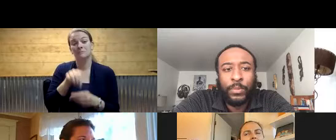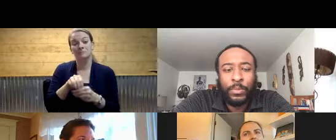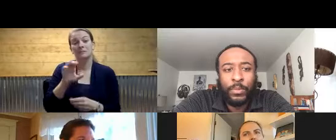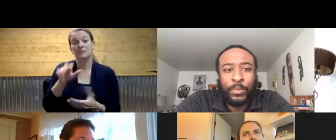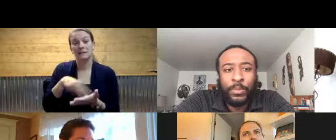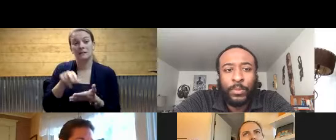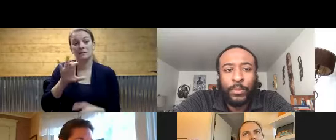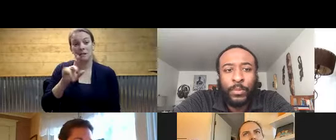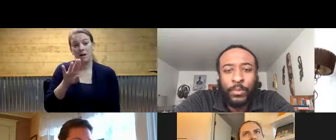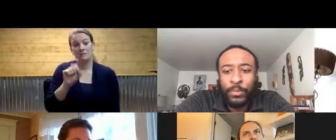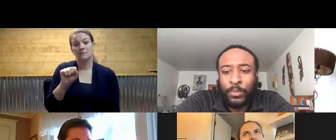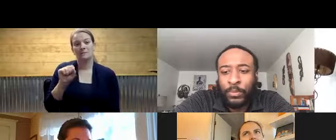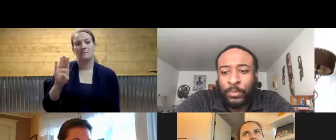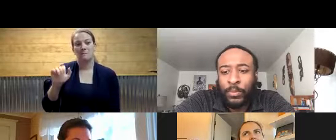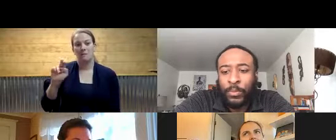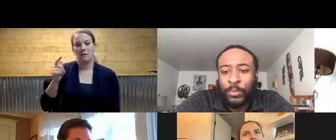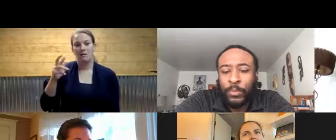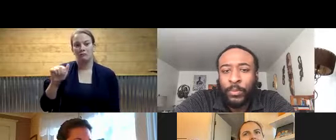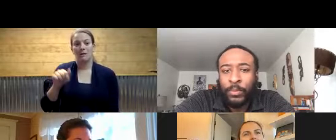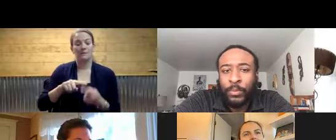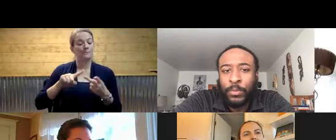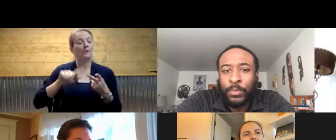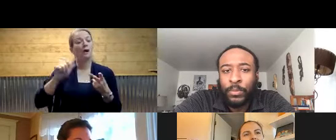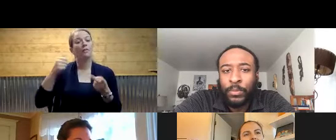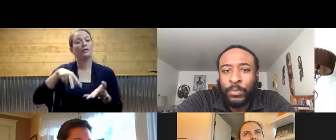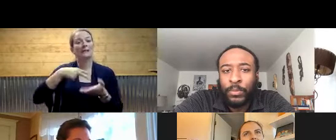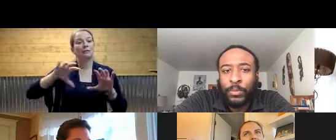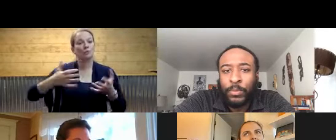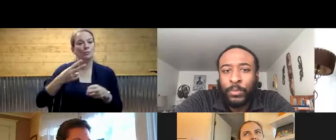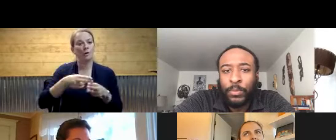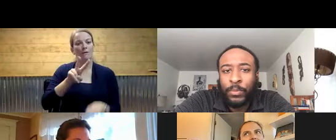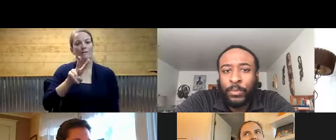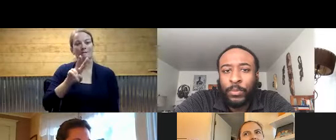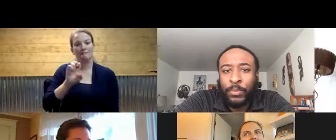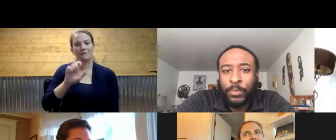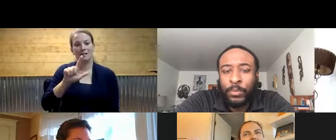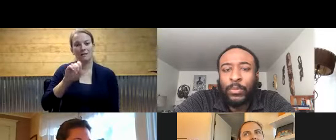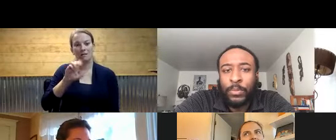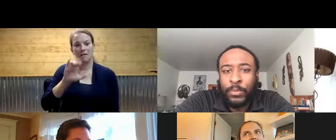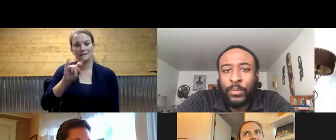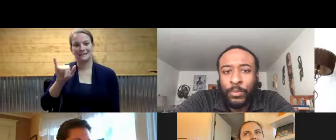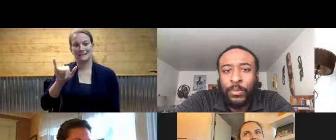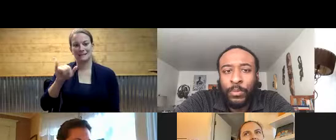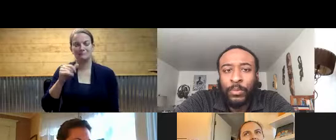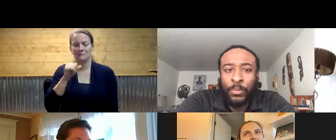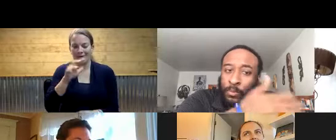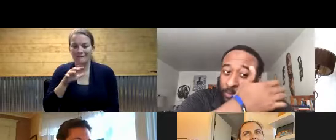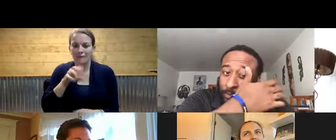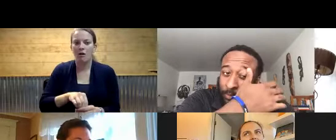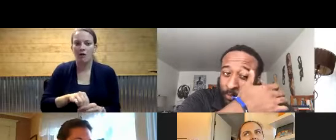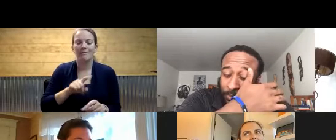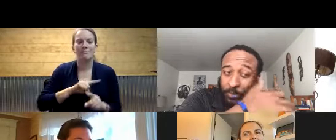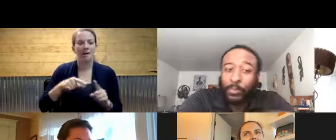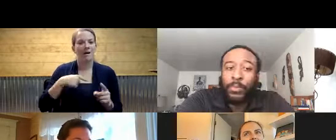There's also another dance group called Velocity. I never really went for a lot of this stuff, but I went for their workshops. But I did meet different people over